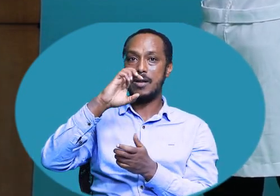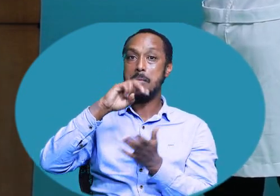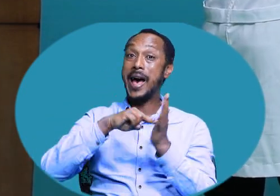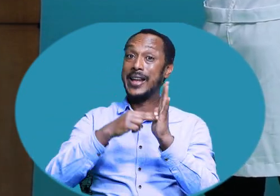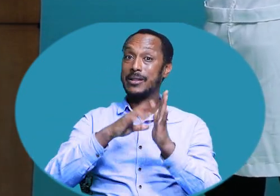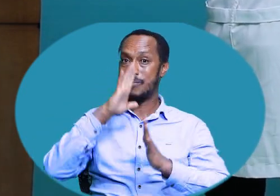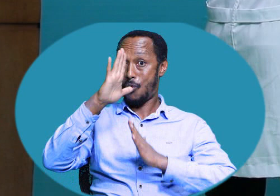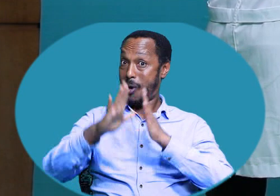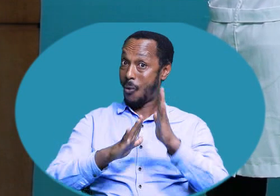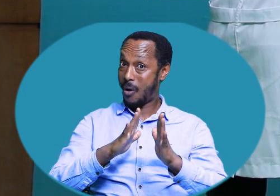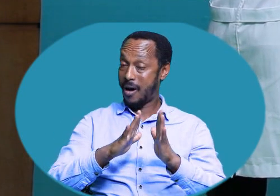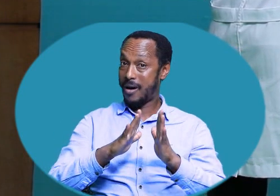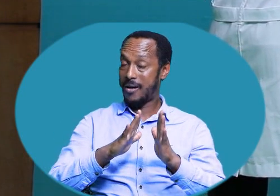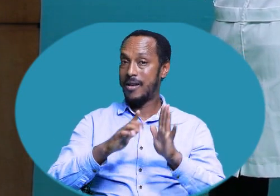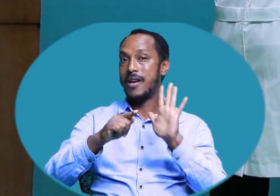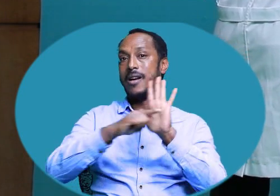compounds.